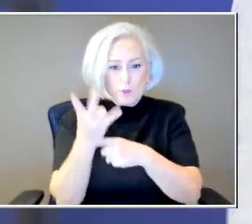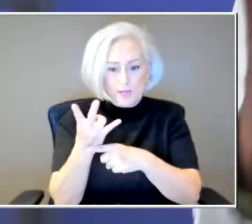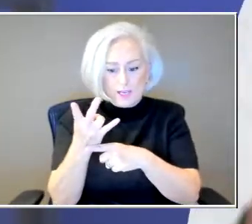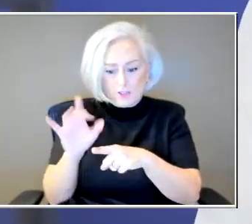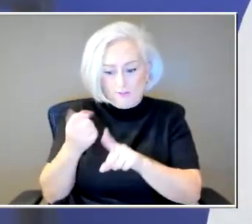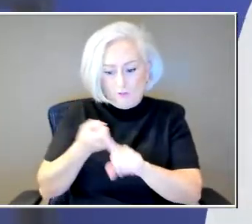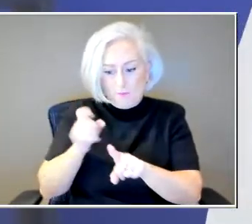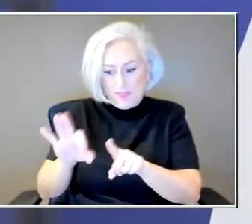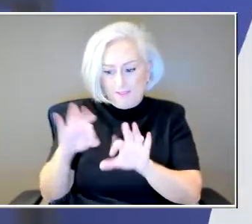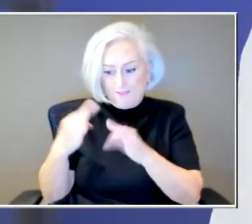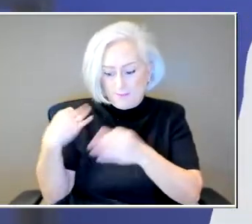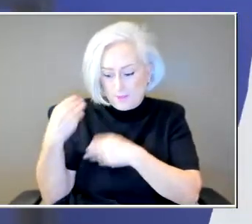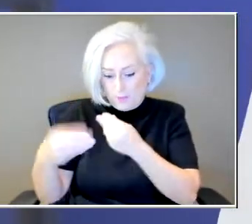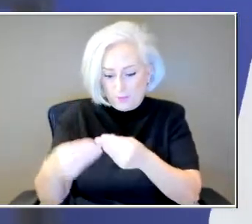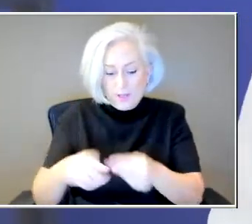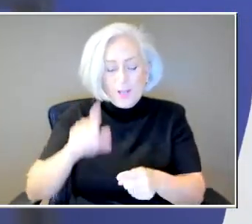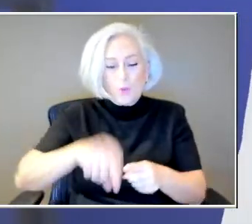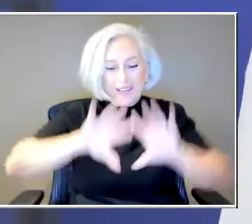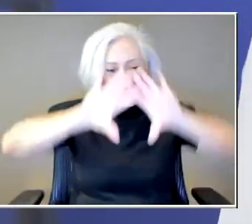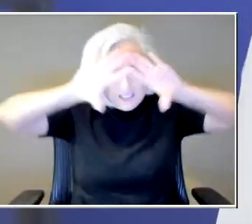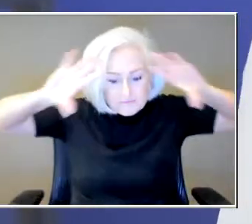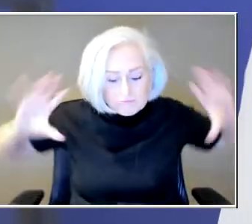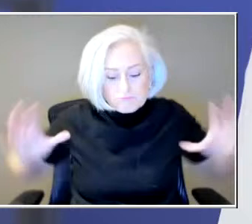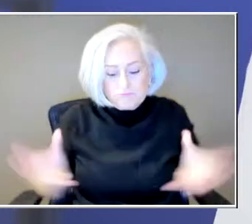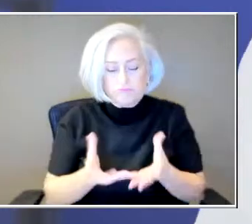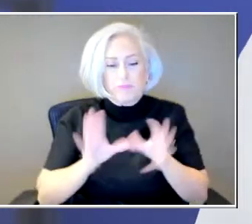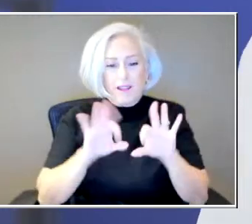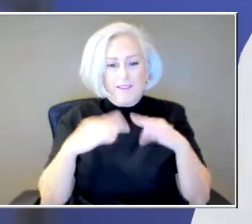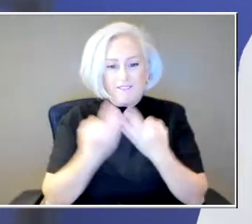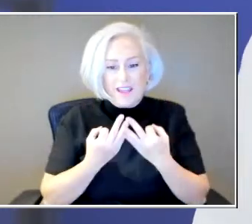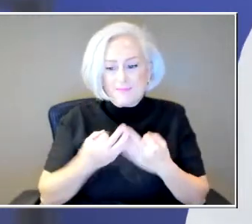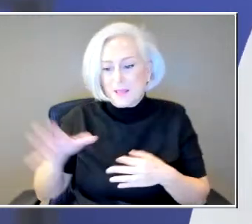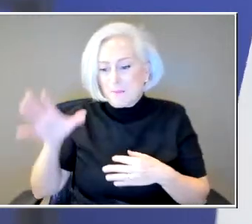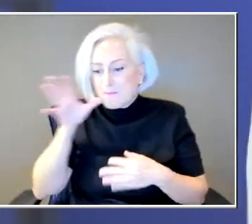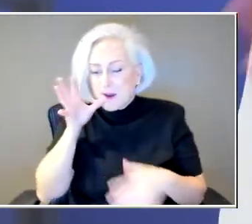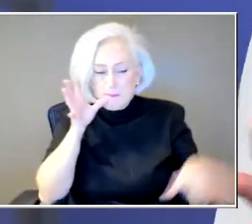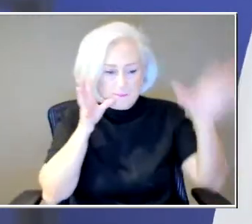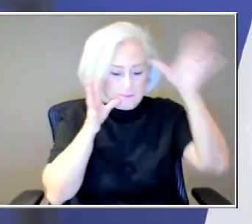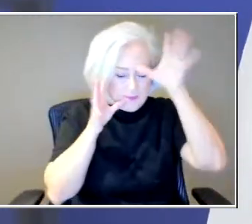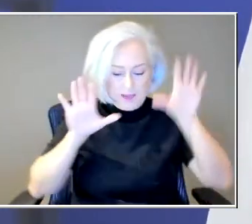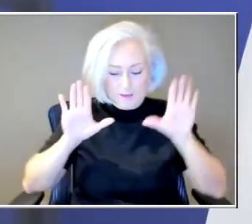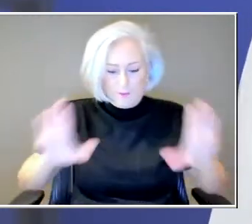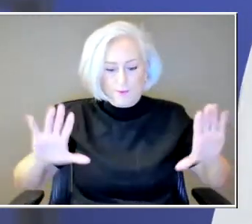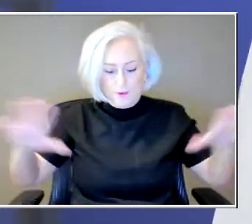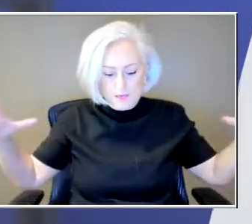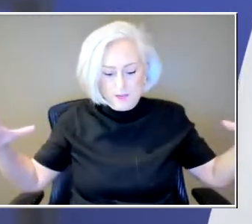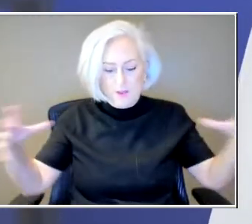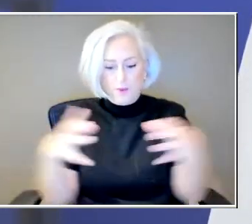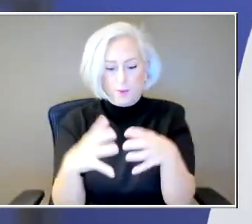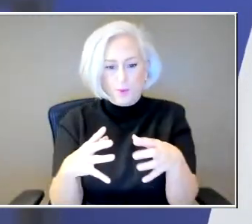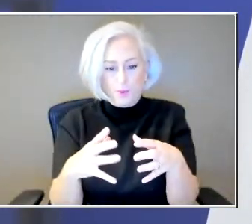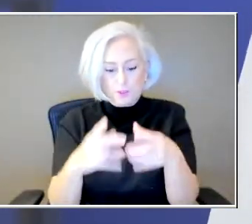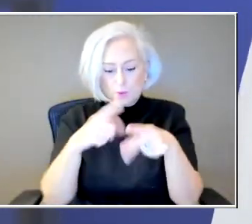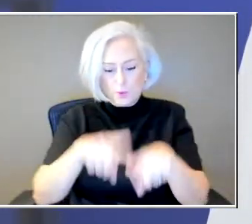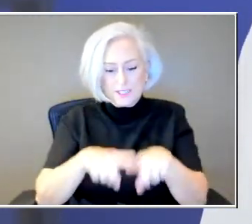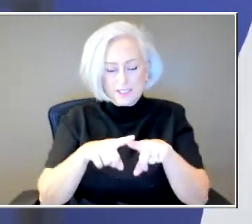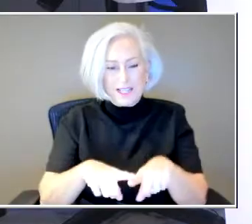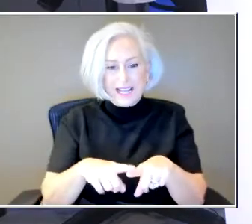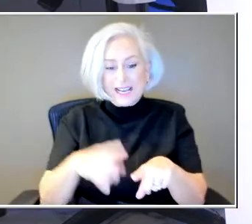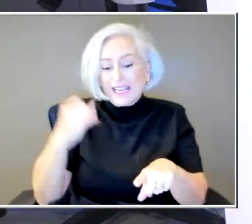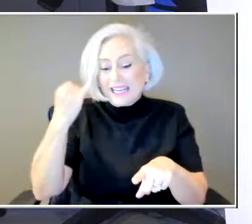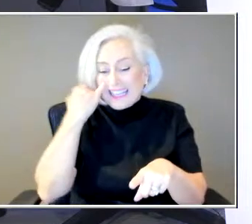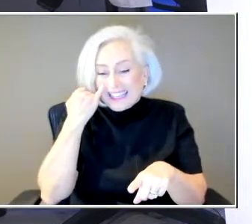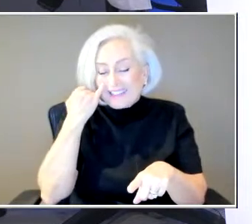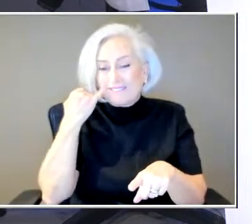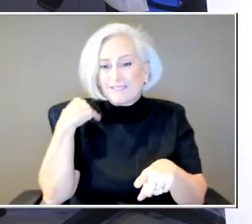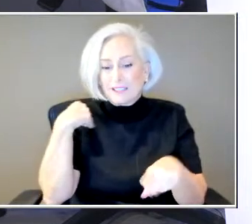We're taking your full family history, both sides of the family, to determine, is there anything else running on your other side of the So family? you're not just checking for Lynch